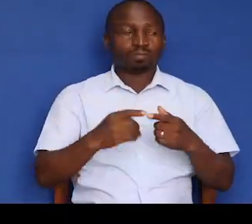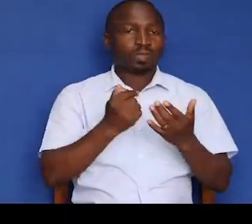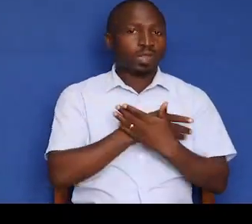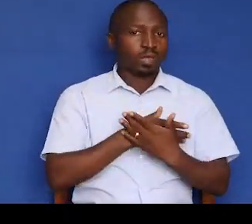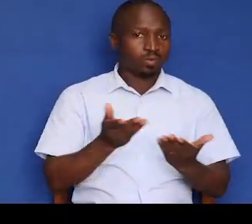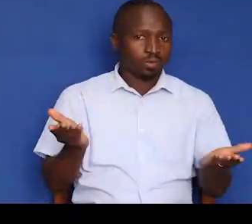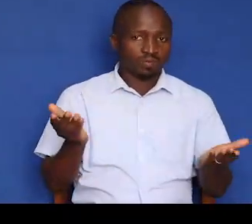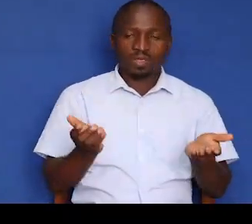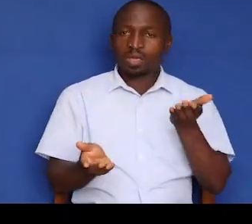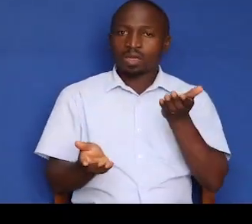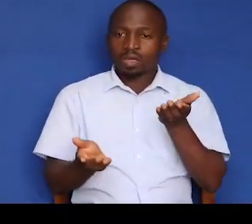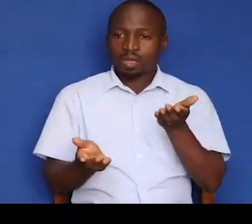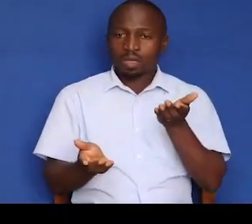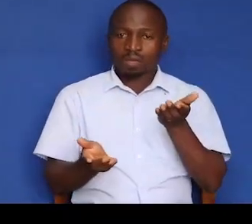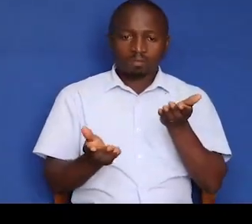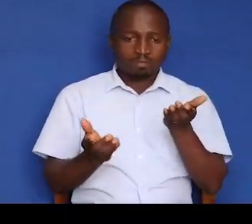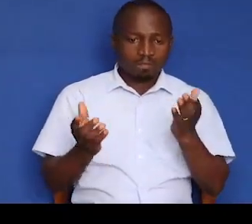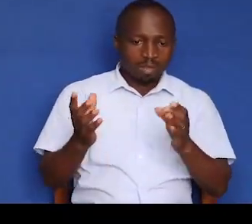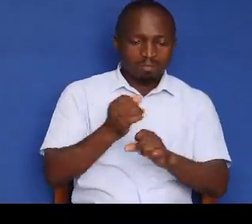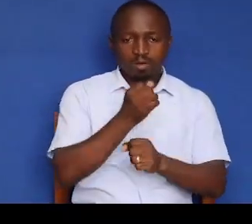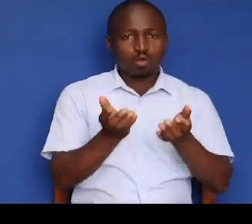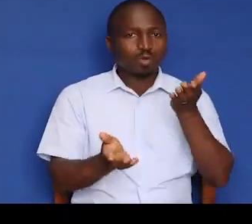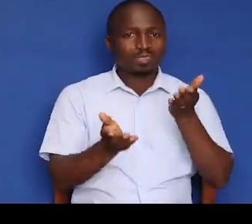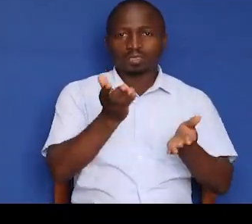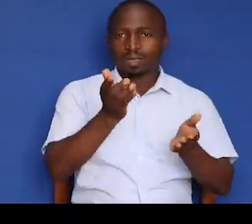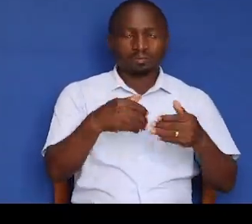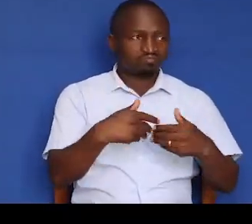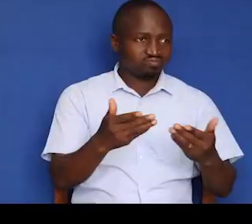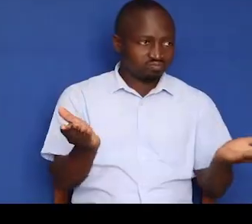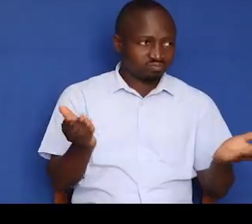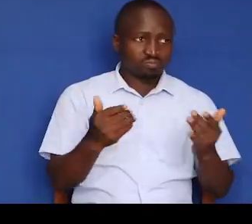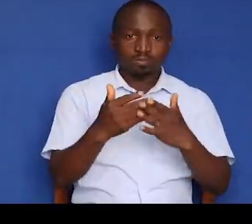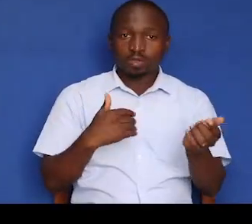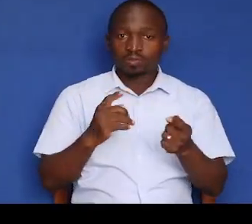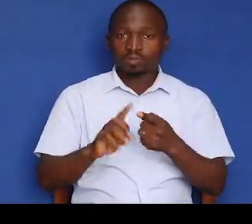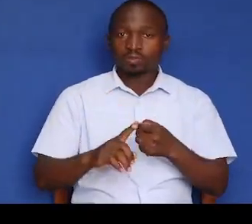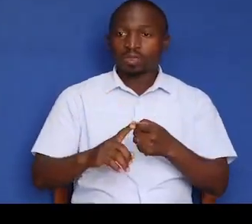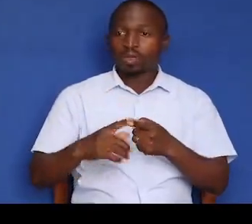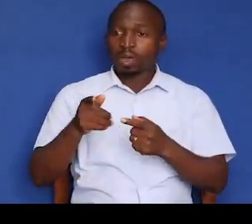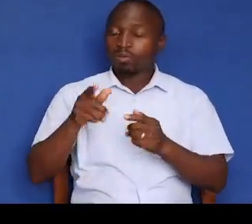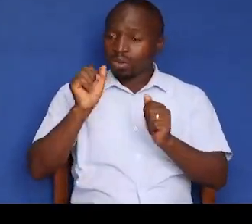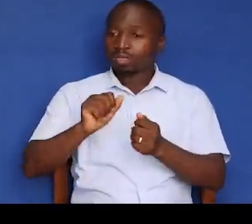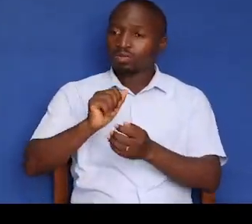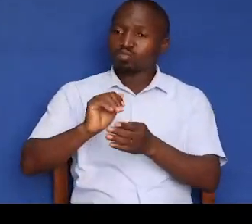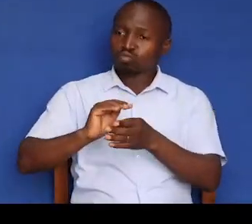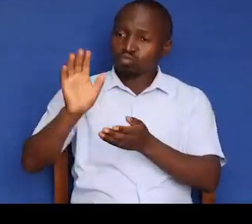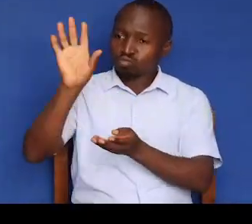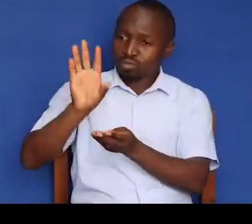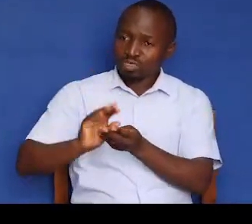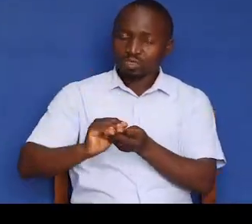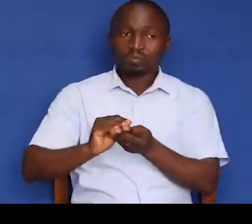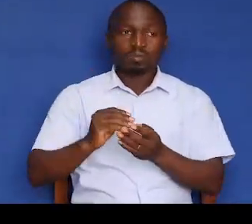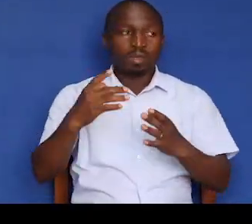there is no average revenue, because average revenue, we take total revenue while there is no total revenue